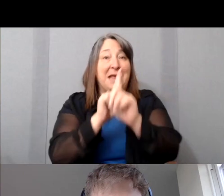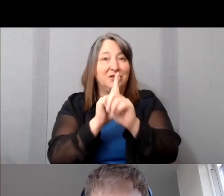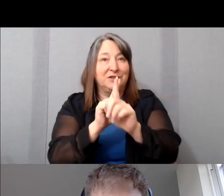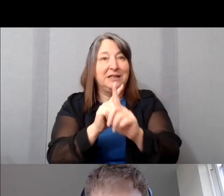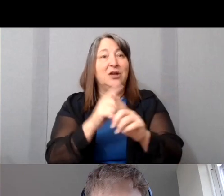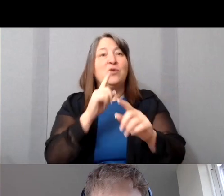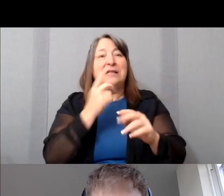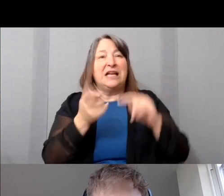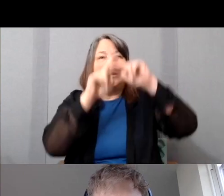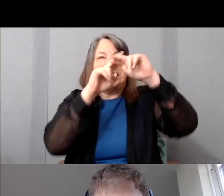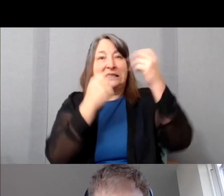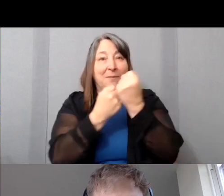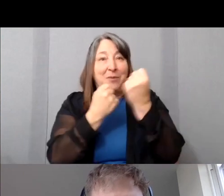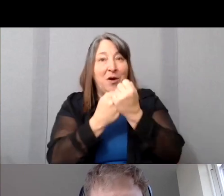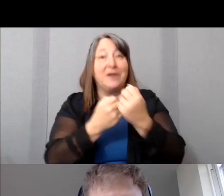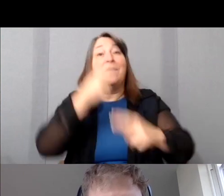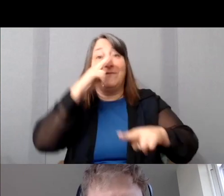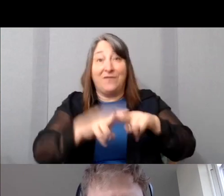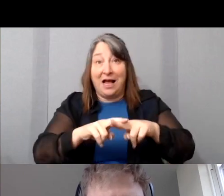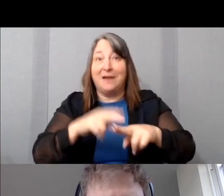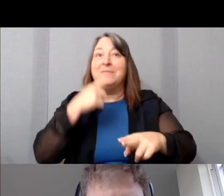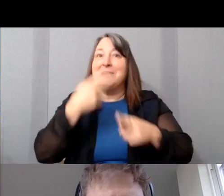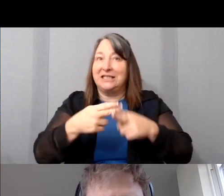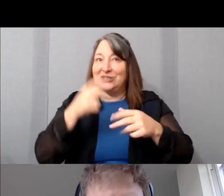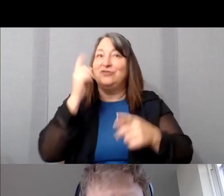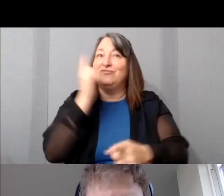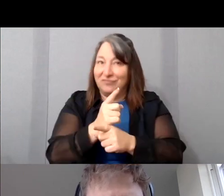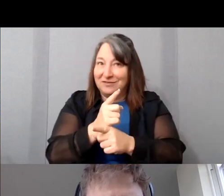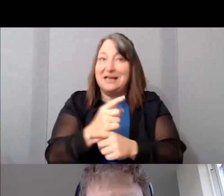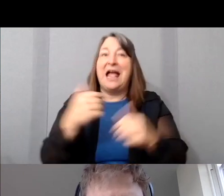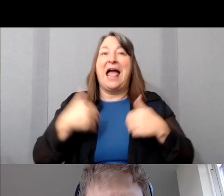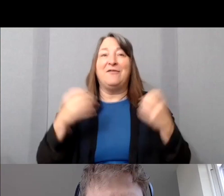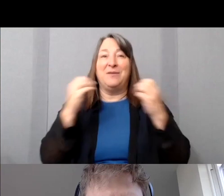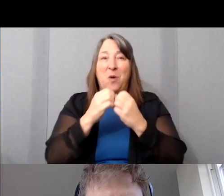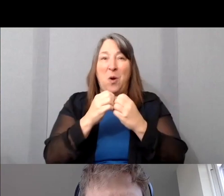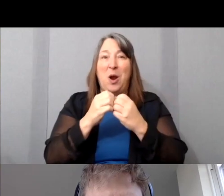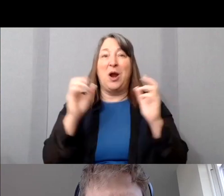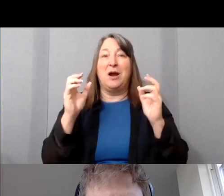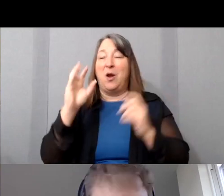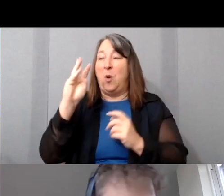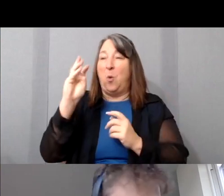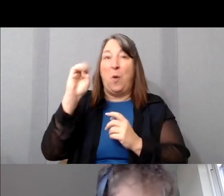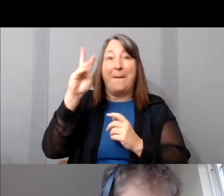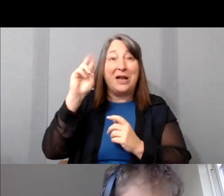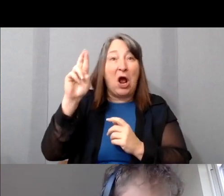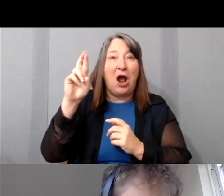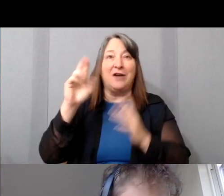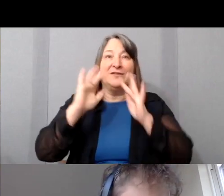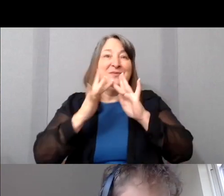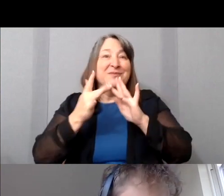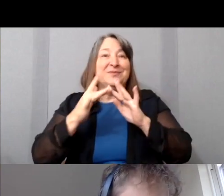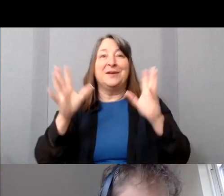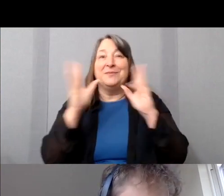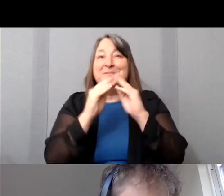So fun was mentioned a lot. So having more webinars, even virtual game